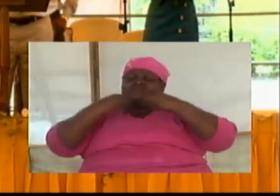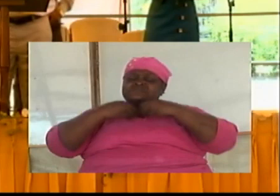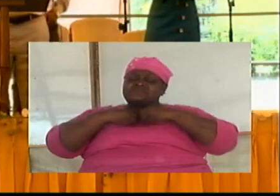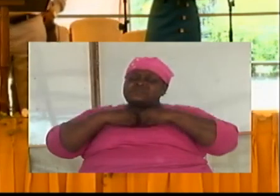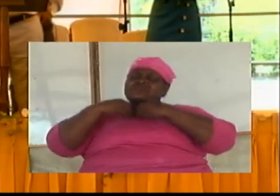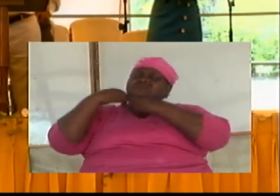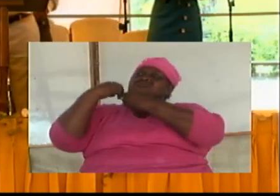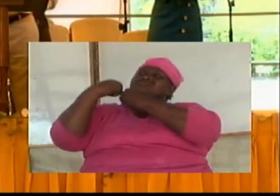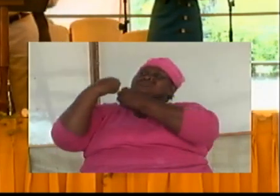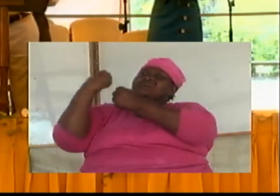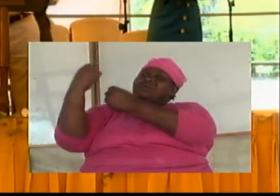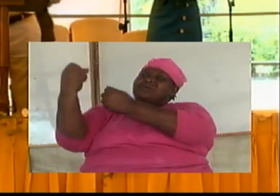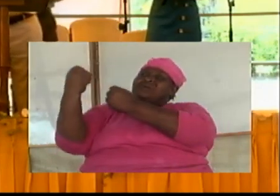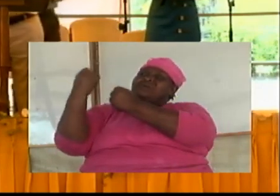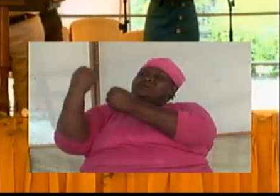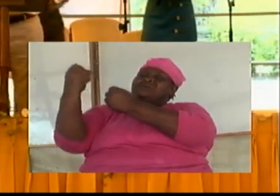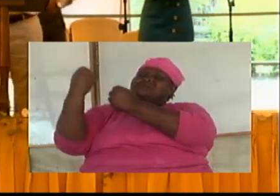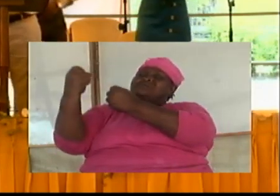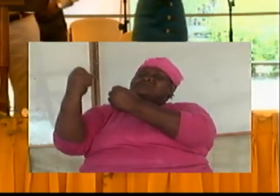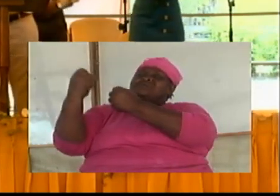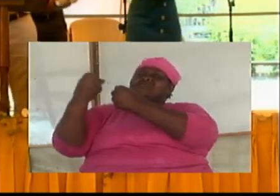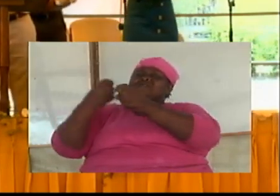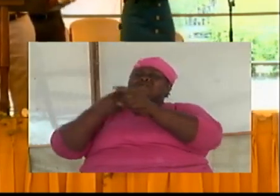Gives me strength